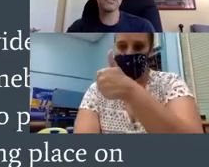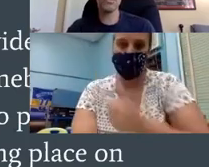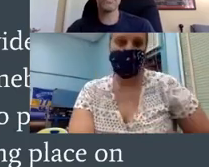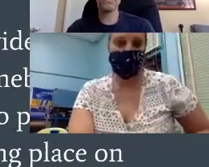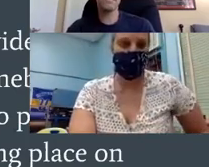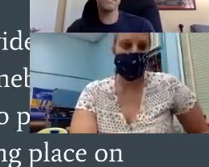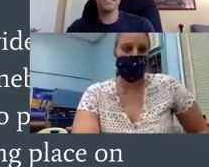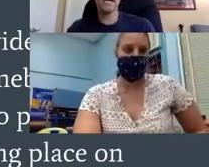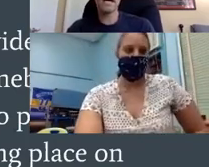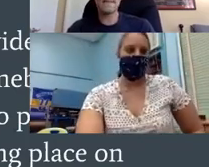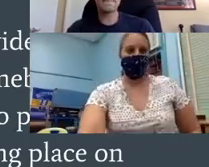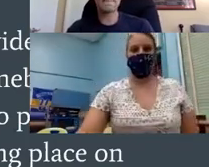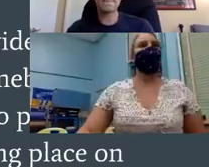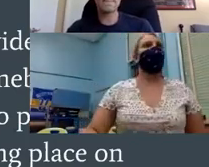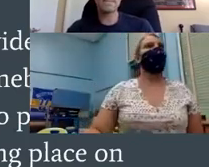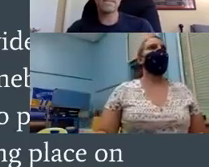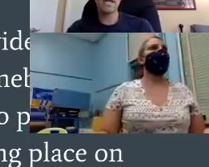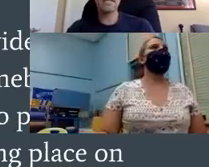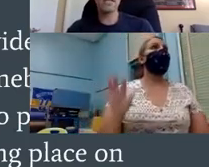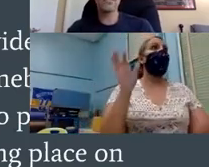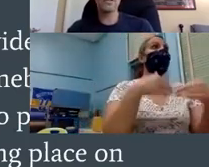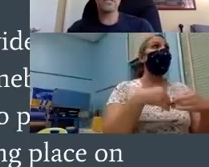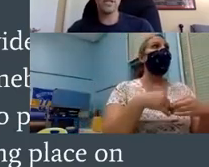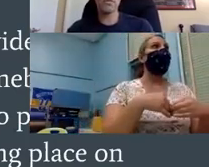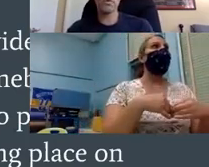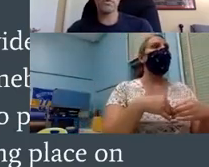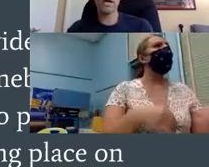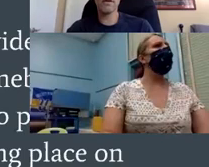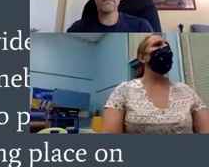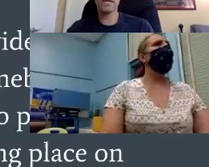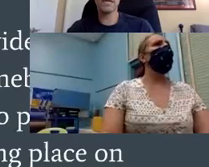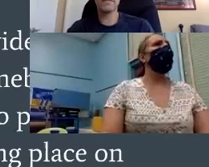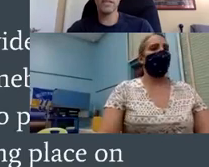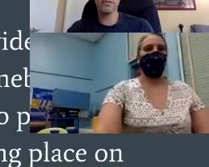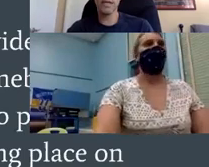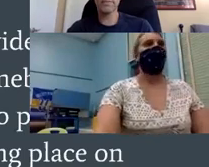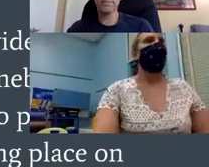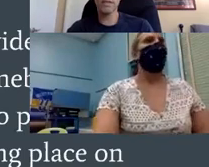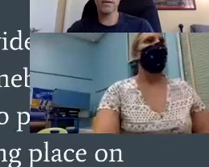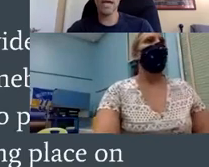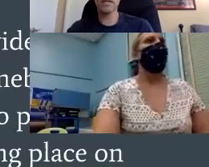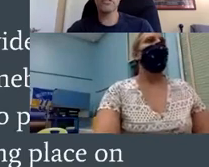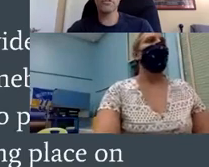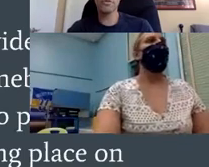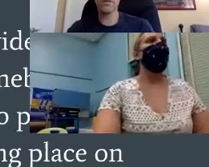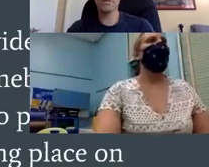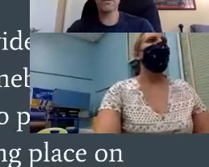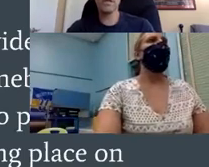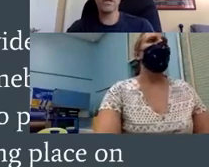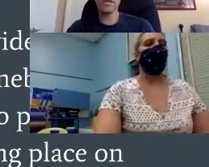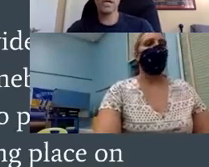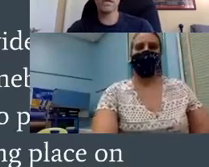10 to 12. And then on Thursday, we will have second grade and the 2-3